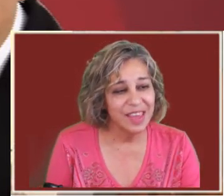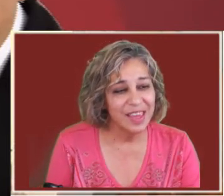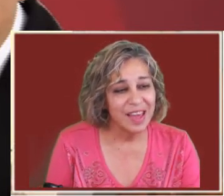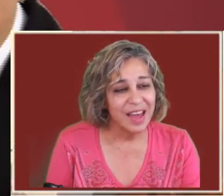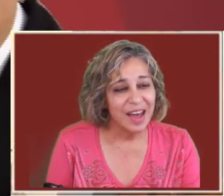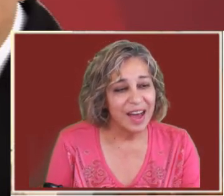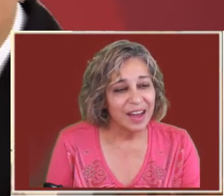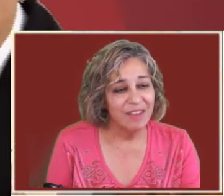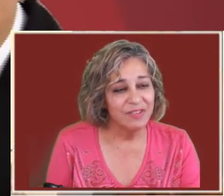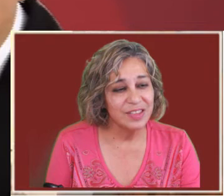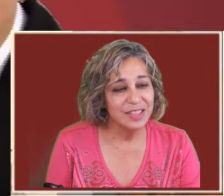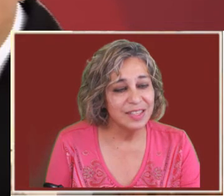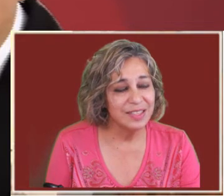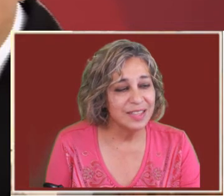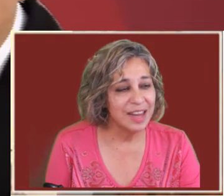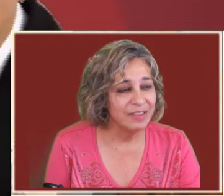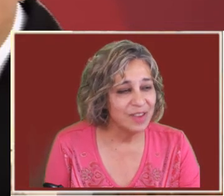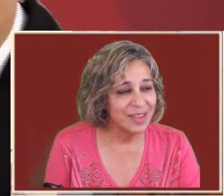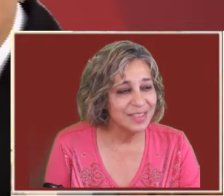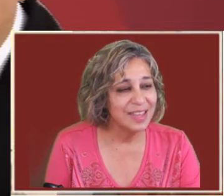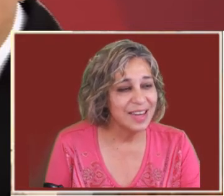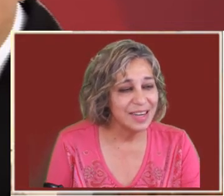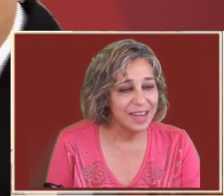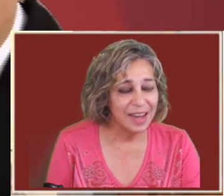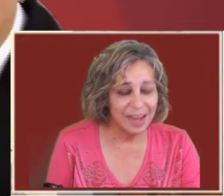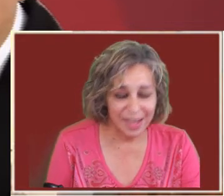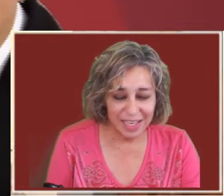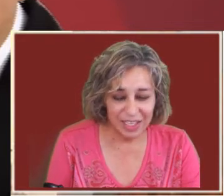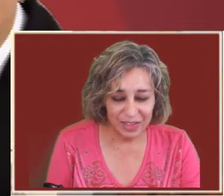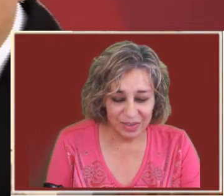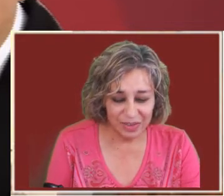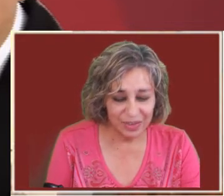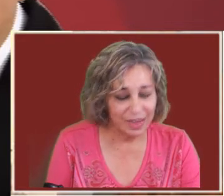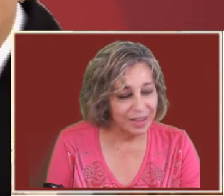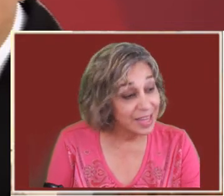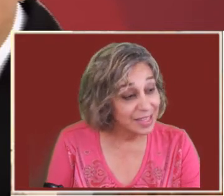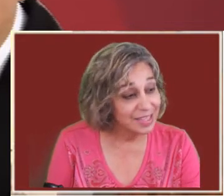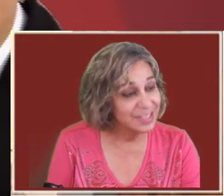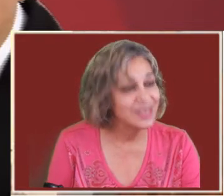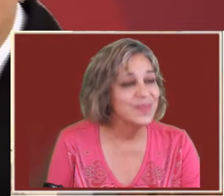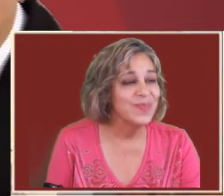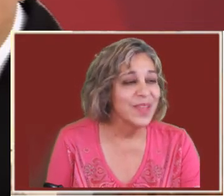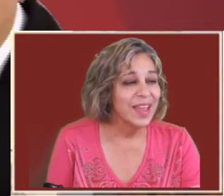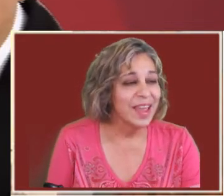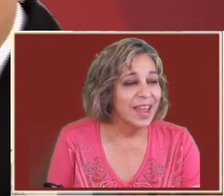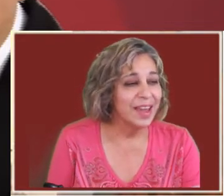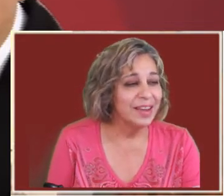the conferences that I've translated into English.